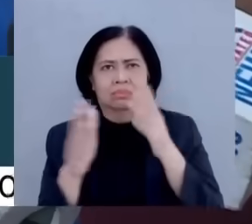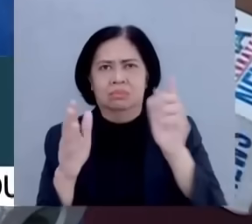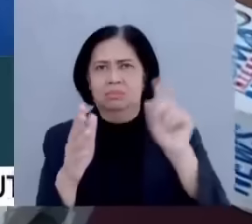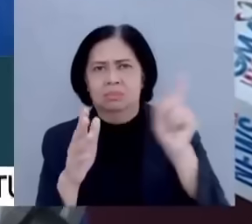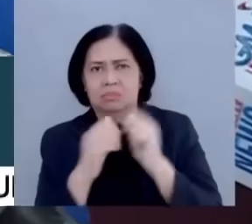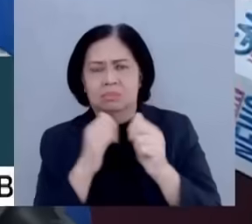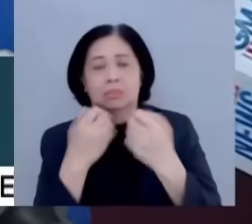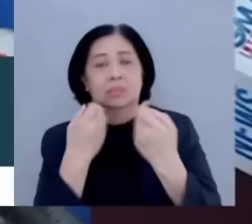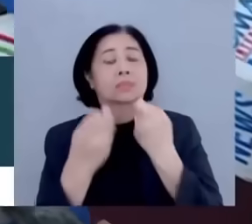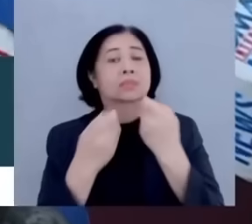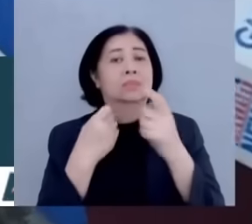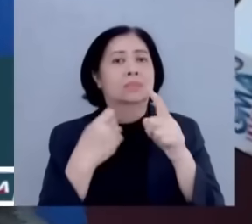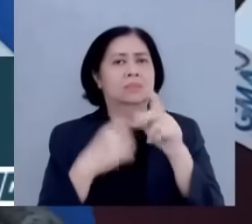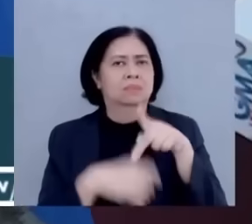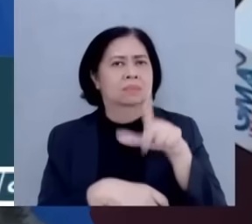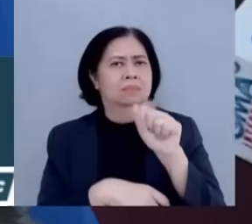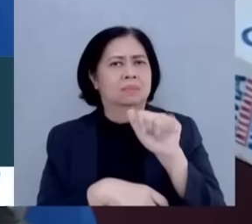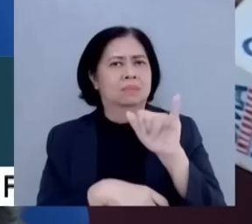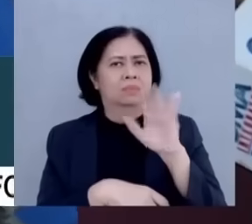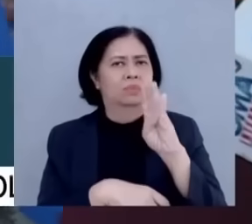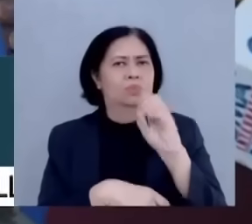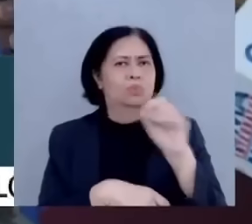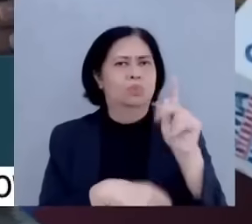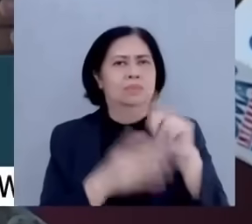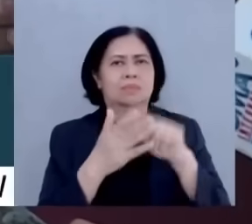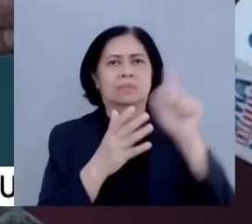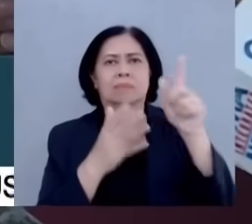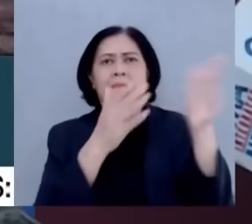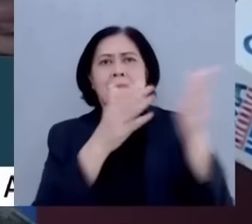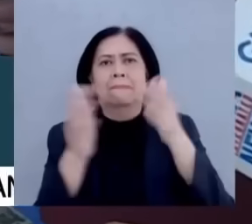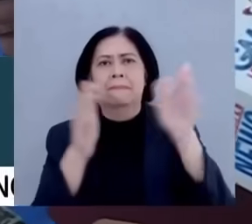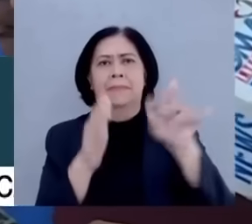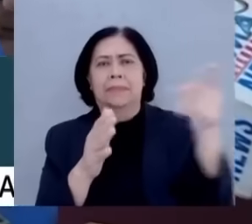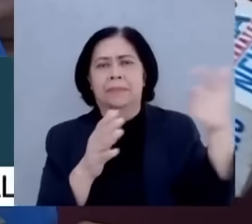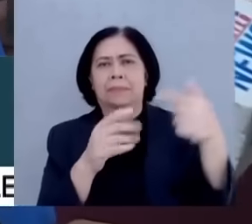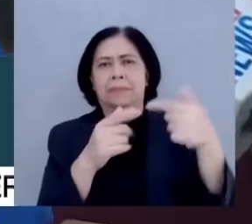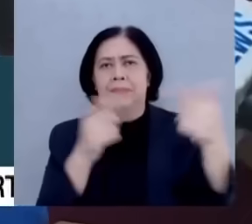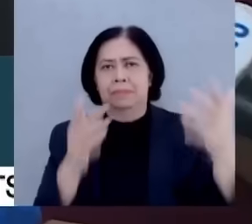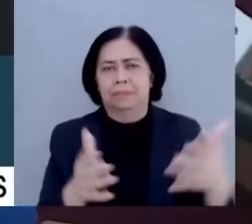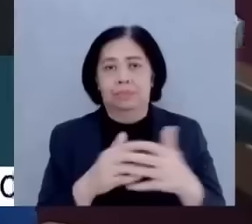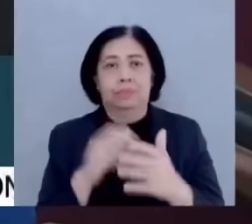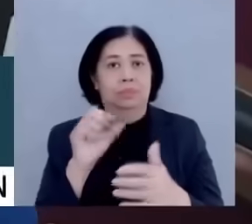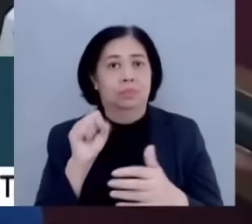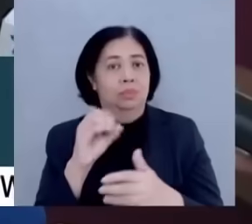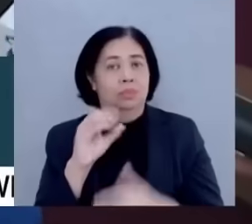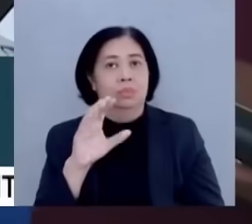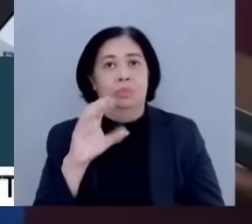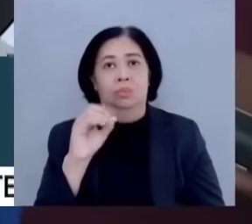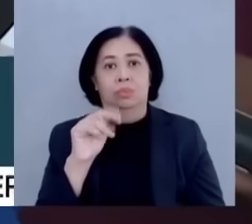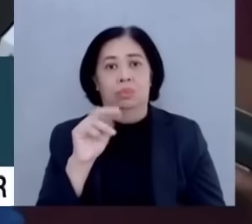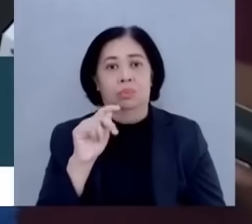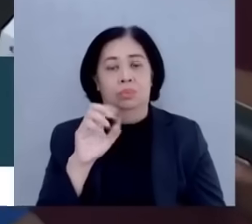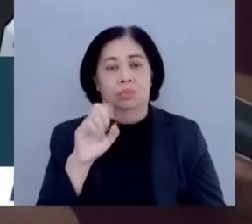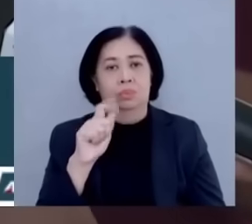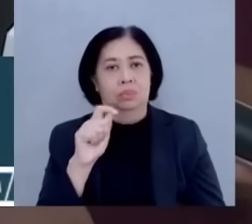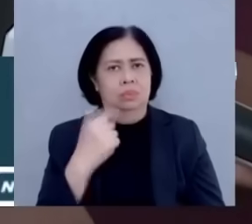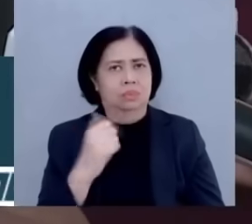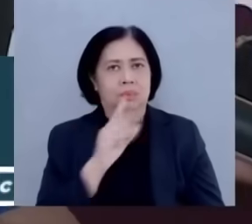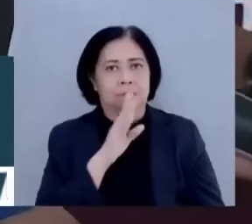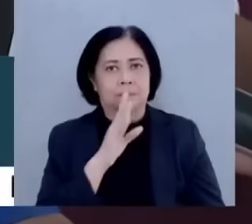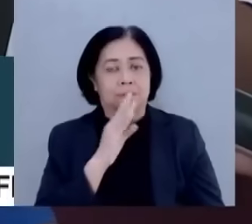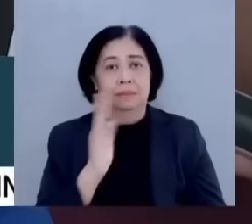to us that playbook that you're talking about. Okay, sige. So the context is, what did I say? I was